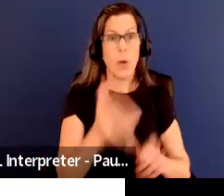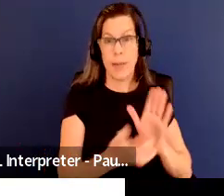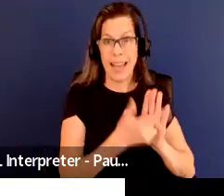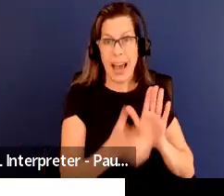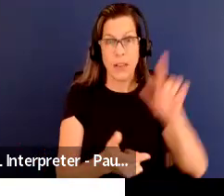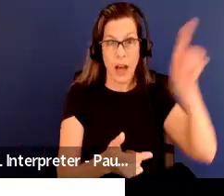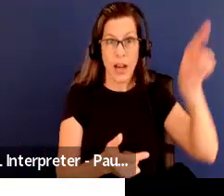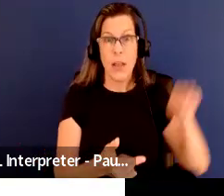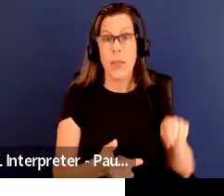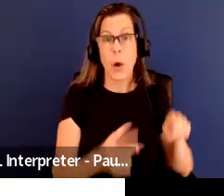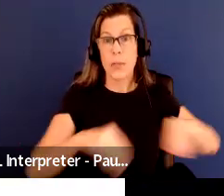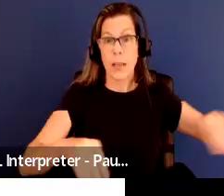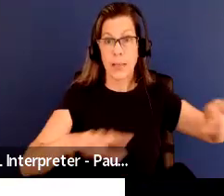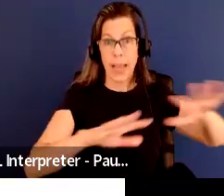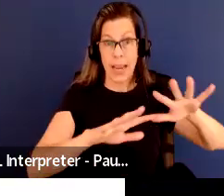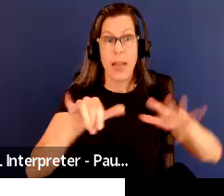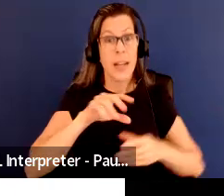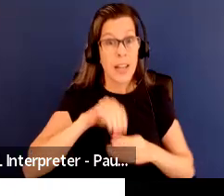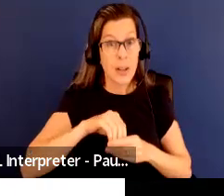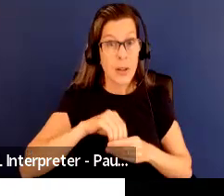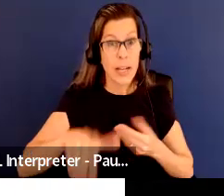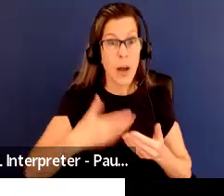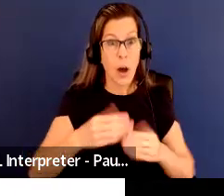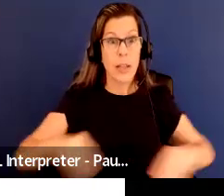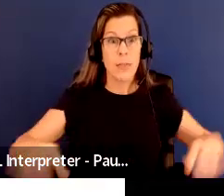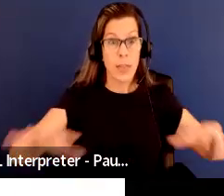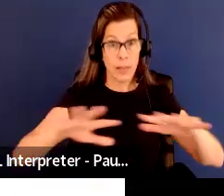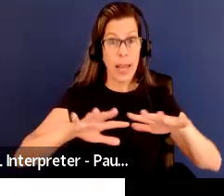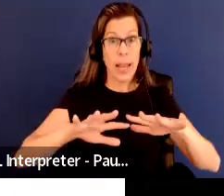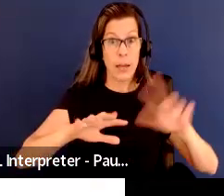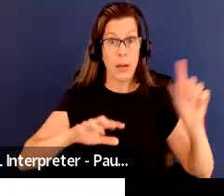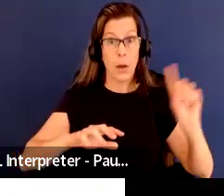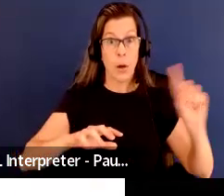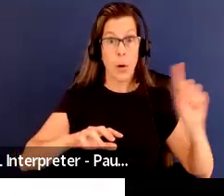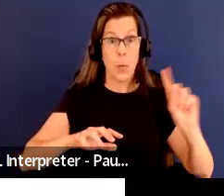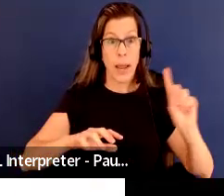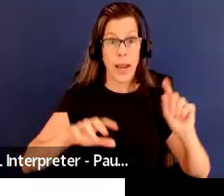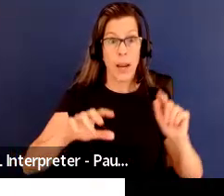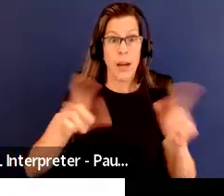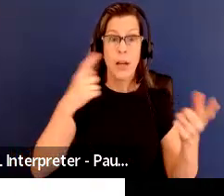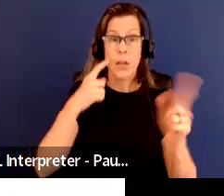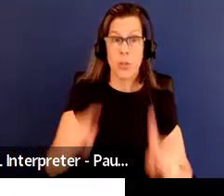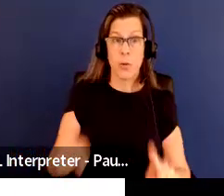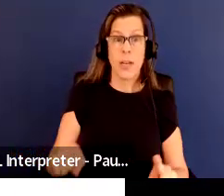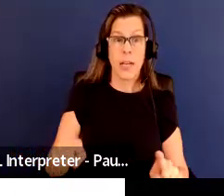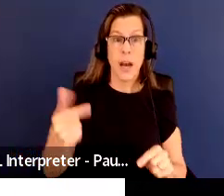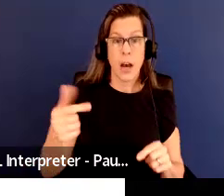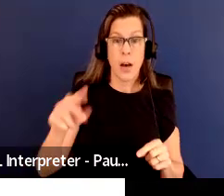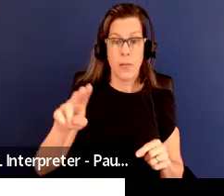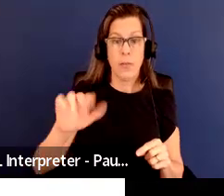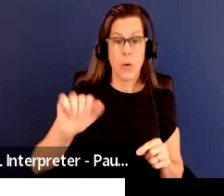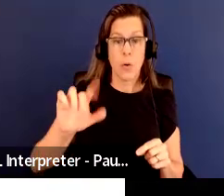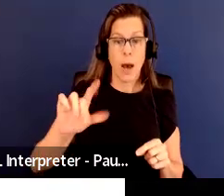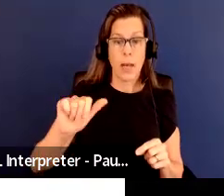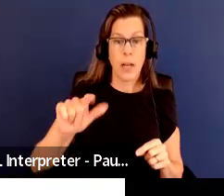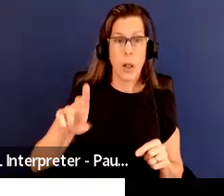lands that we're gaining. That included all of the land gained in the Treaty of Guadalupe Hidalgo.